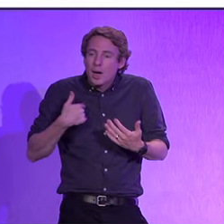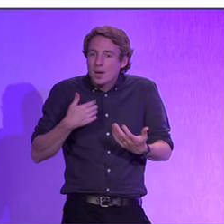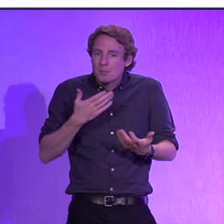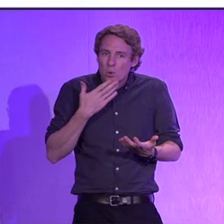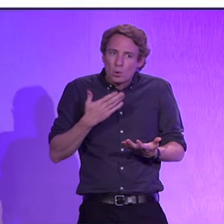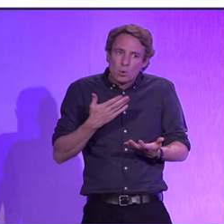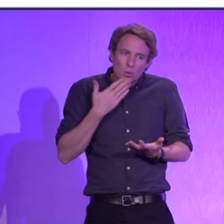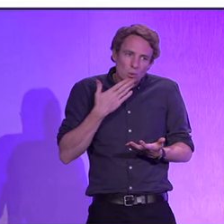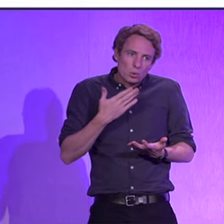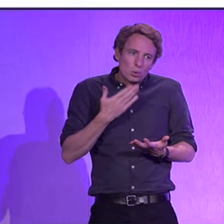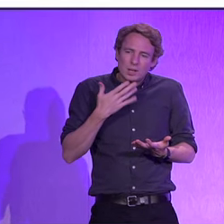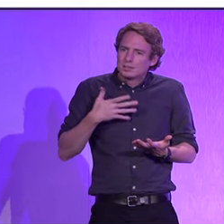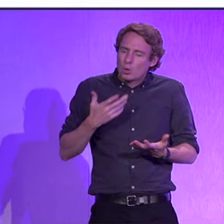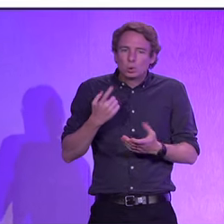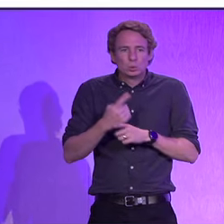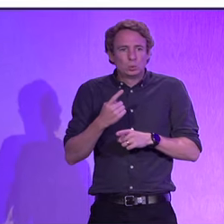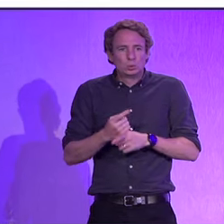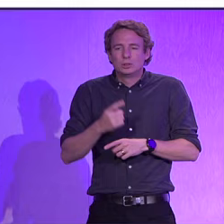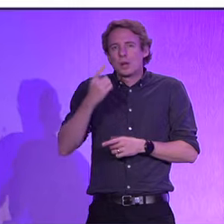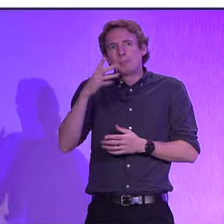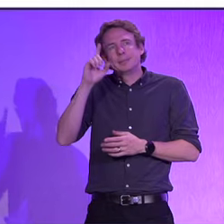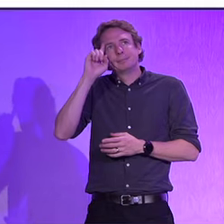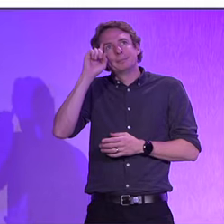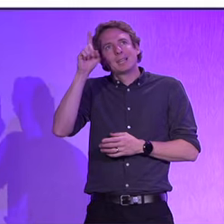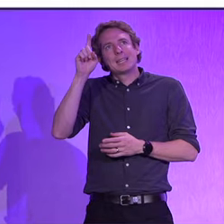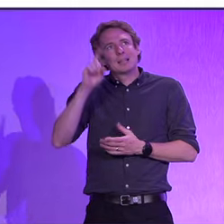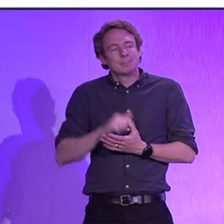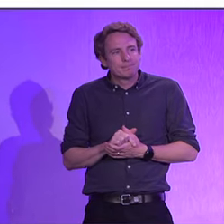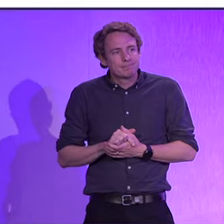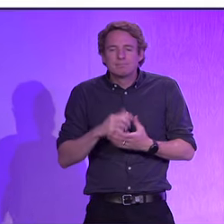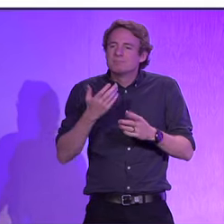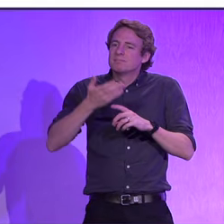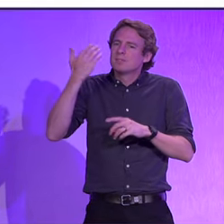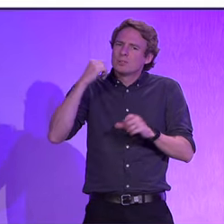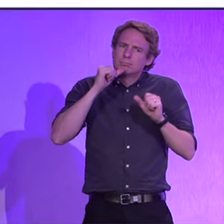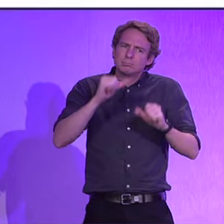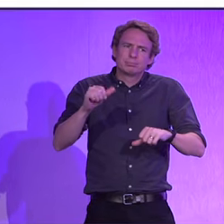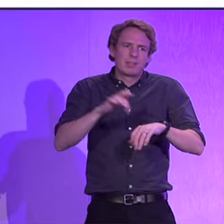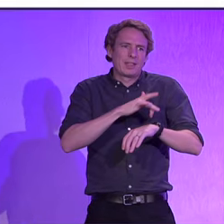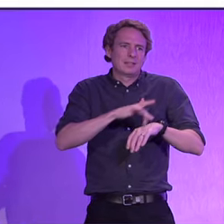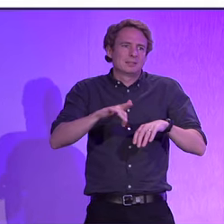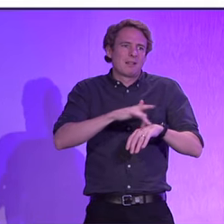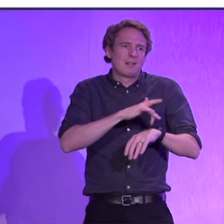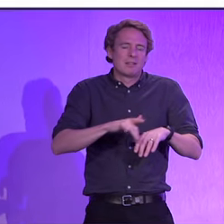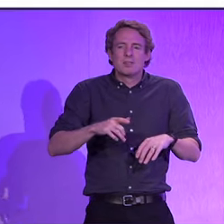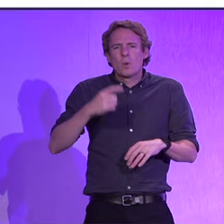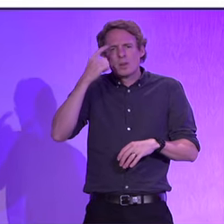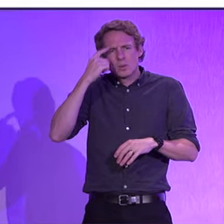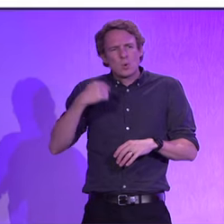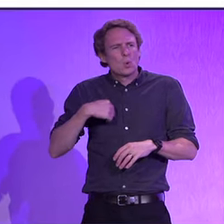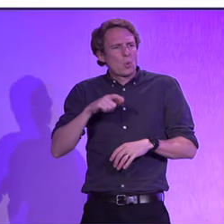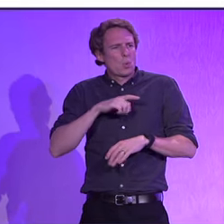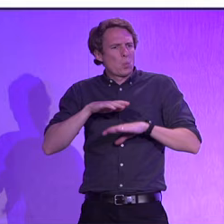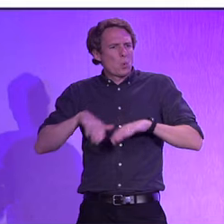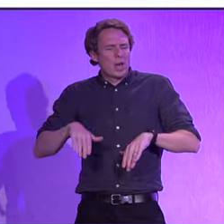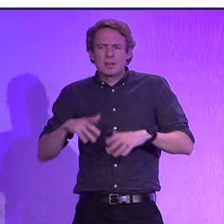about it, but I don't want to keep talking about boring stuff anymore. So I had an idea. I used to be a theater nerd, and